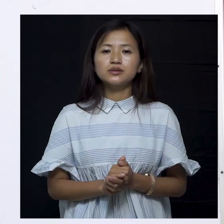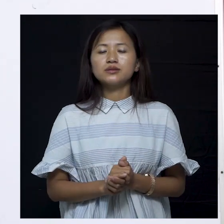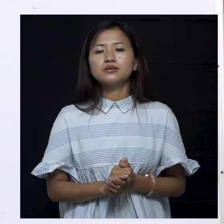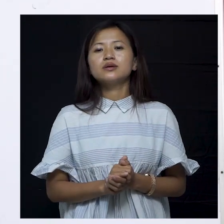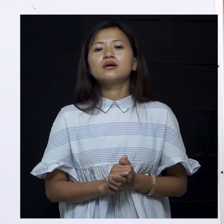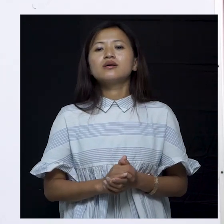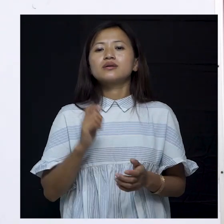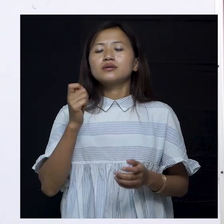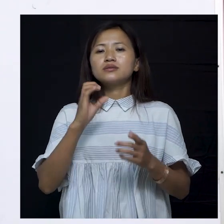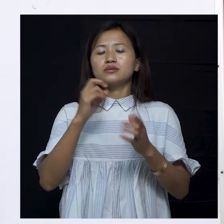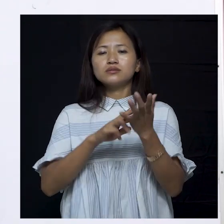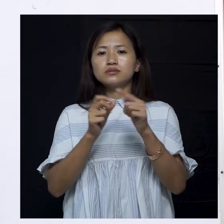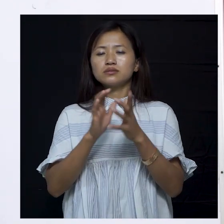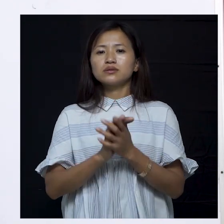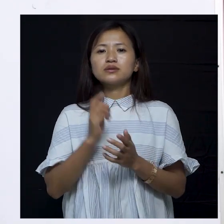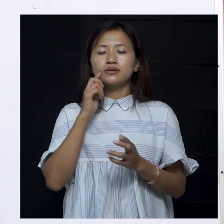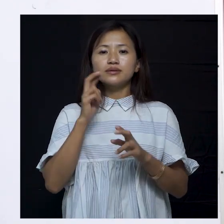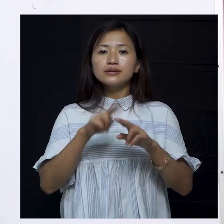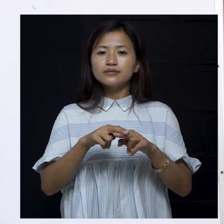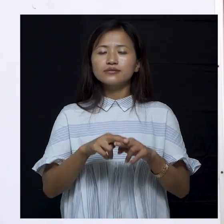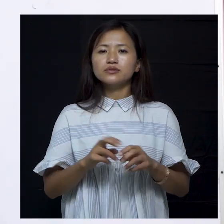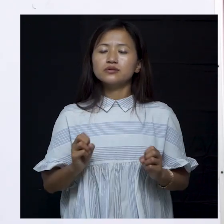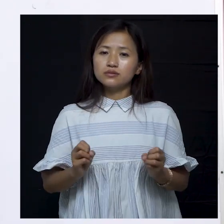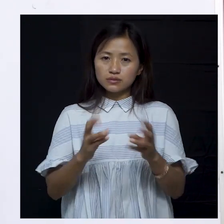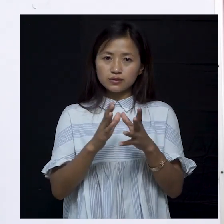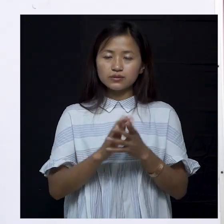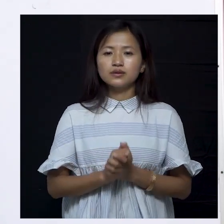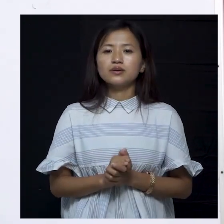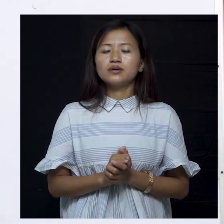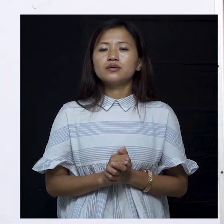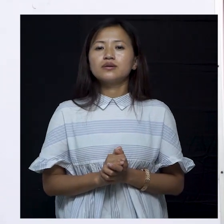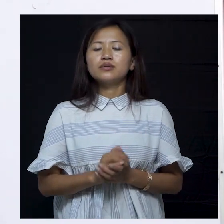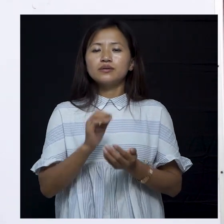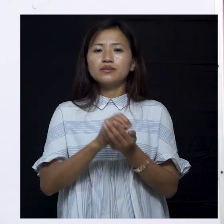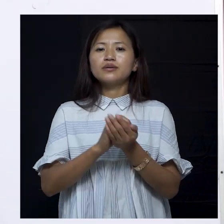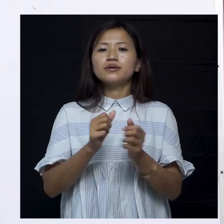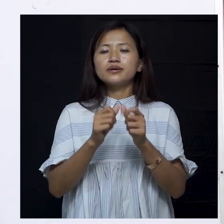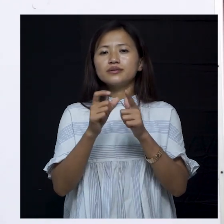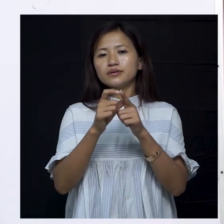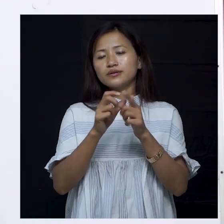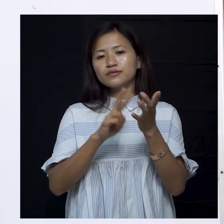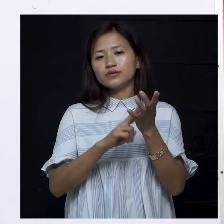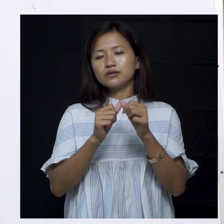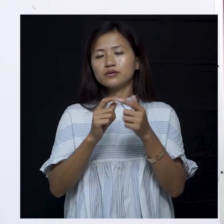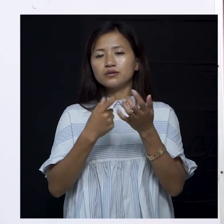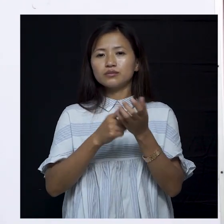starts with the word if. Okay? If. Keep that in your mind. Adverb clause of condition.